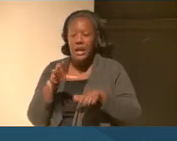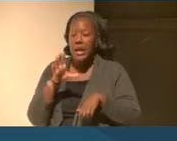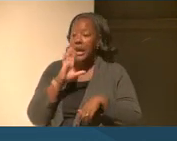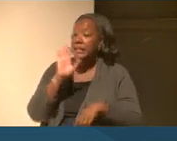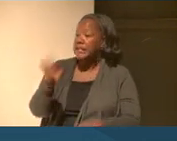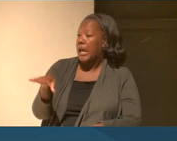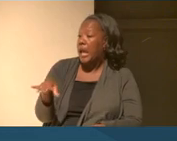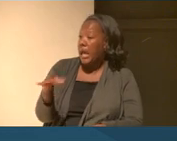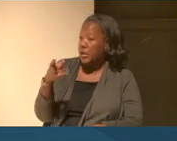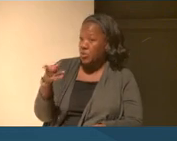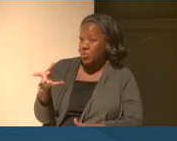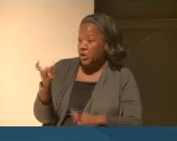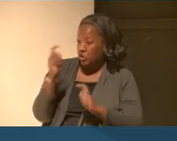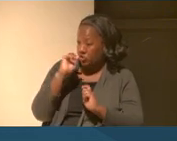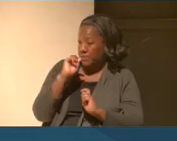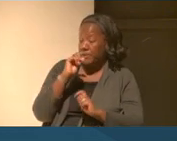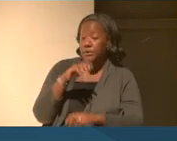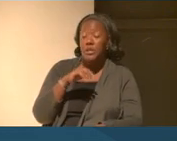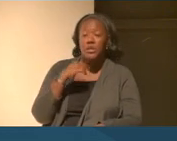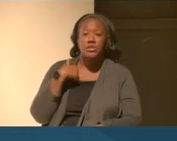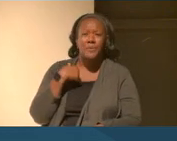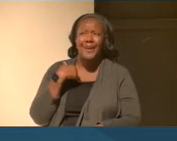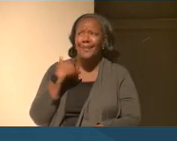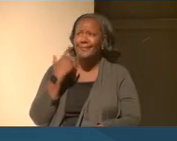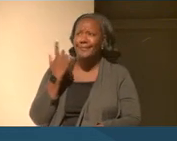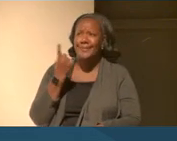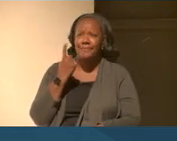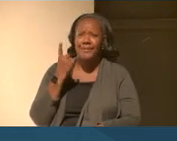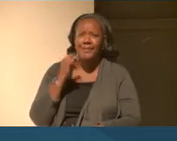them and ask them to contribute. So in the end, there was something like